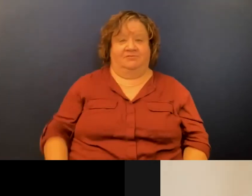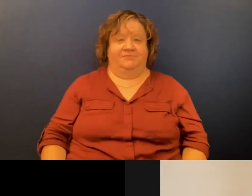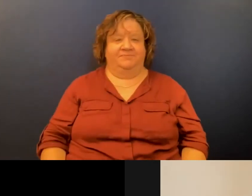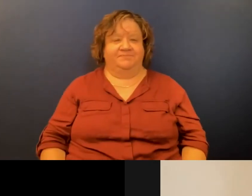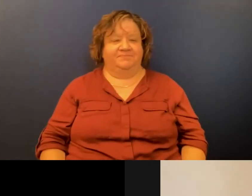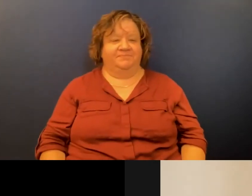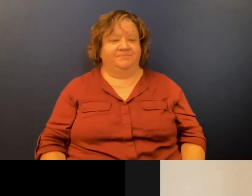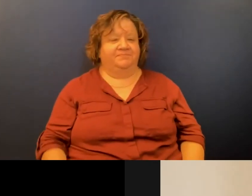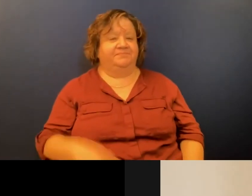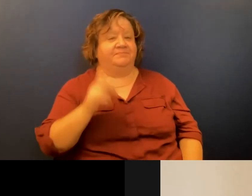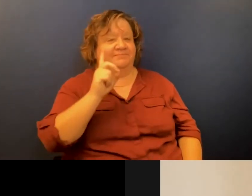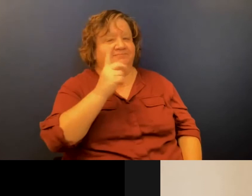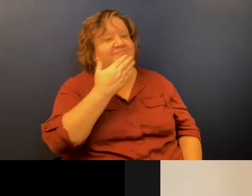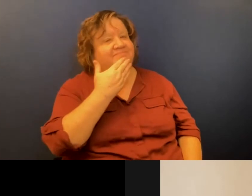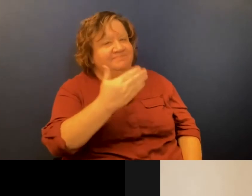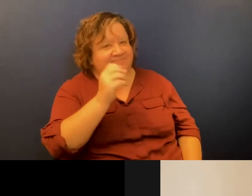Agenda 2030,